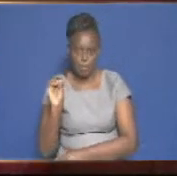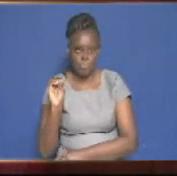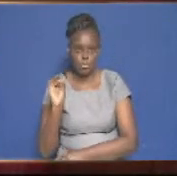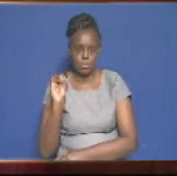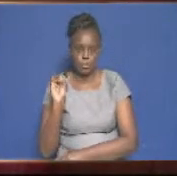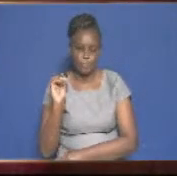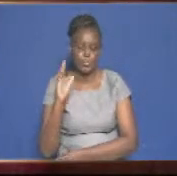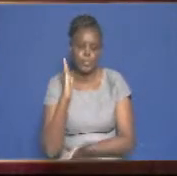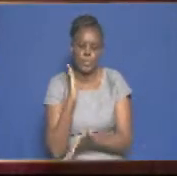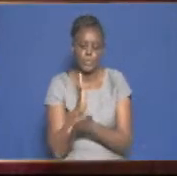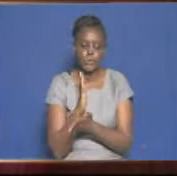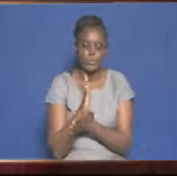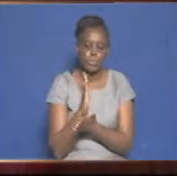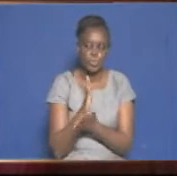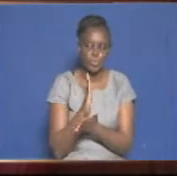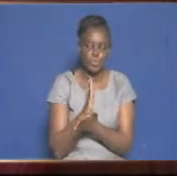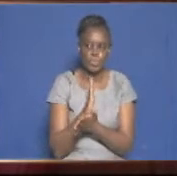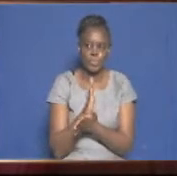that